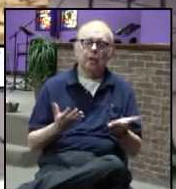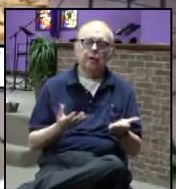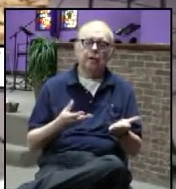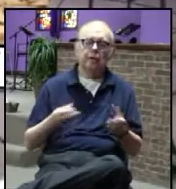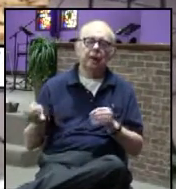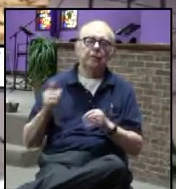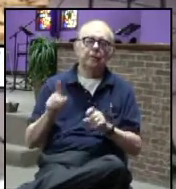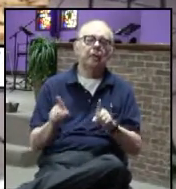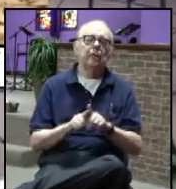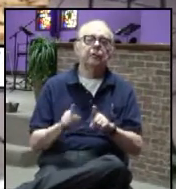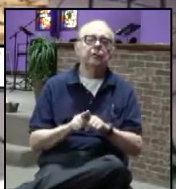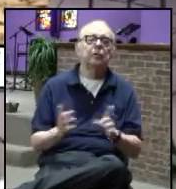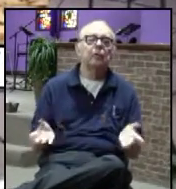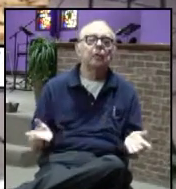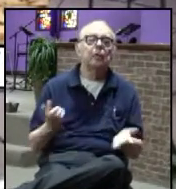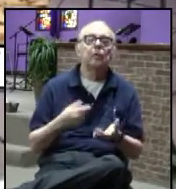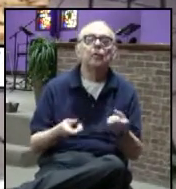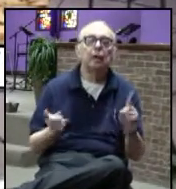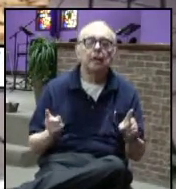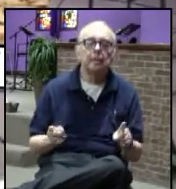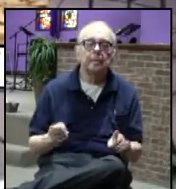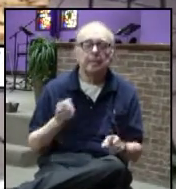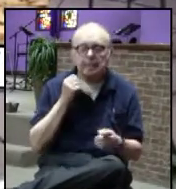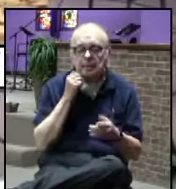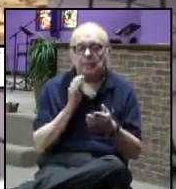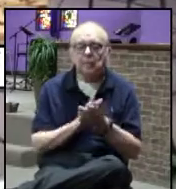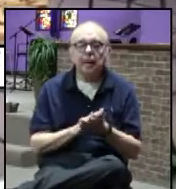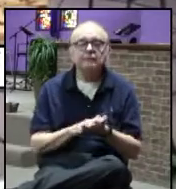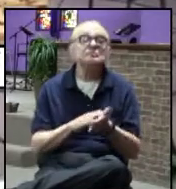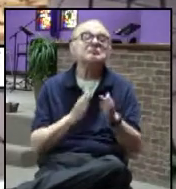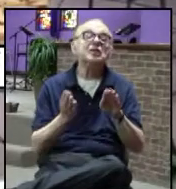away too. And guess what happened? She died.